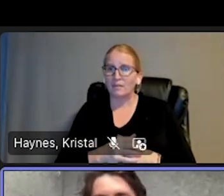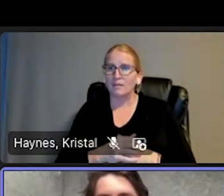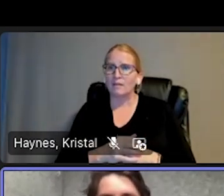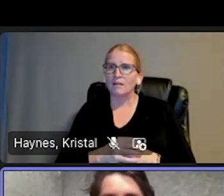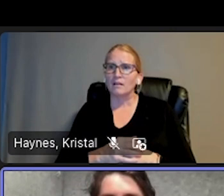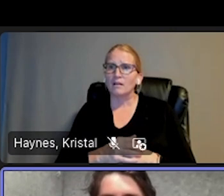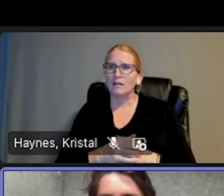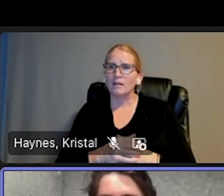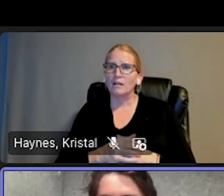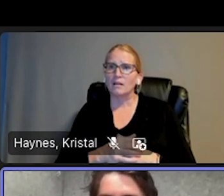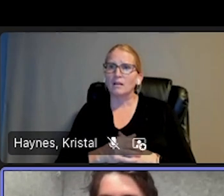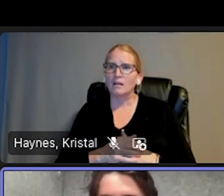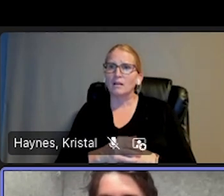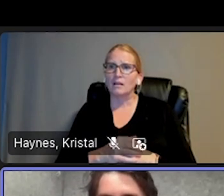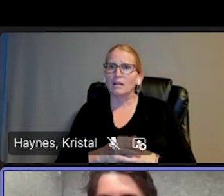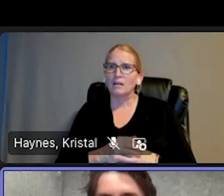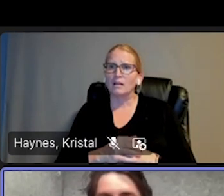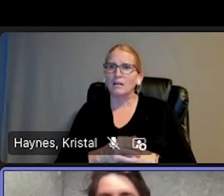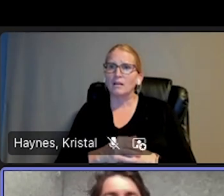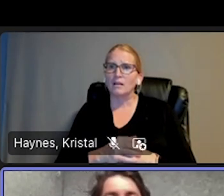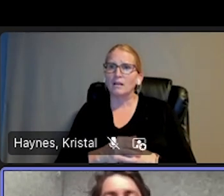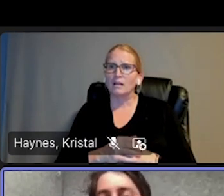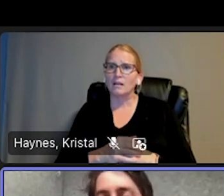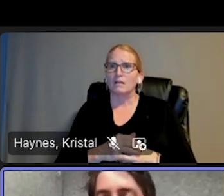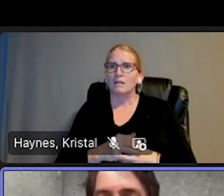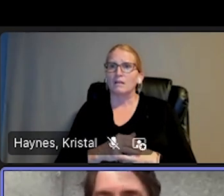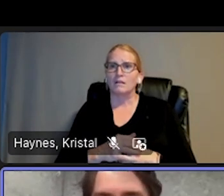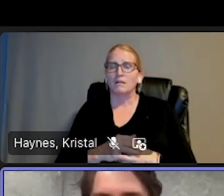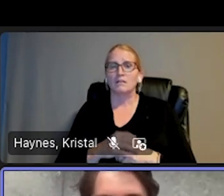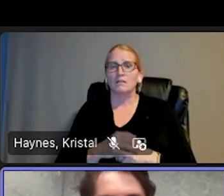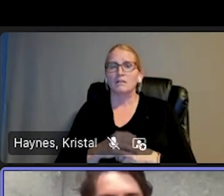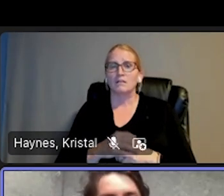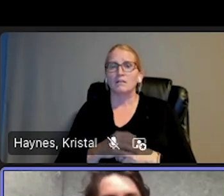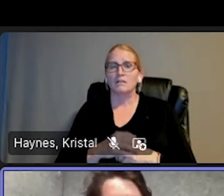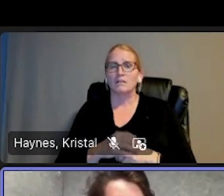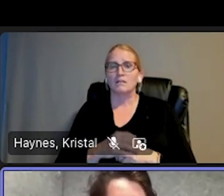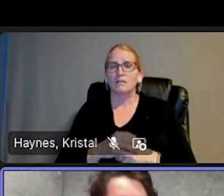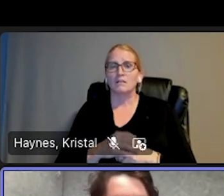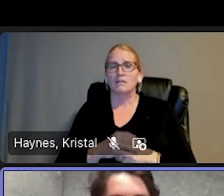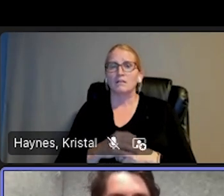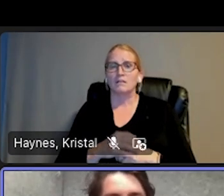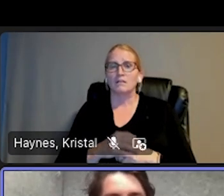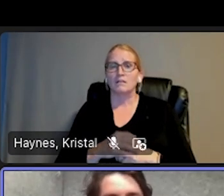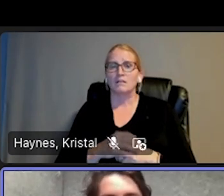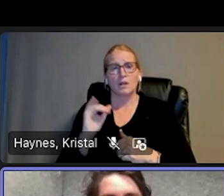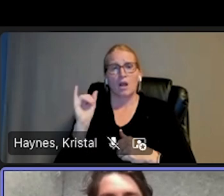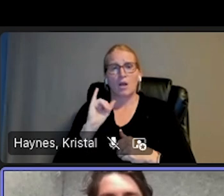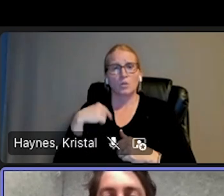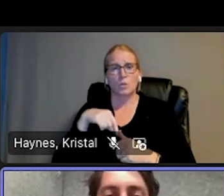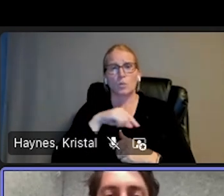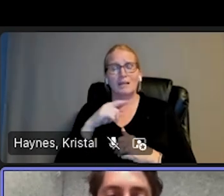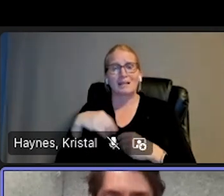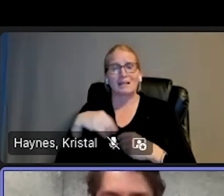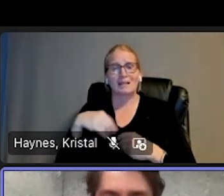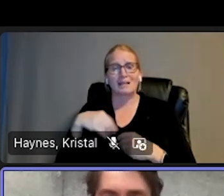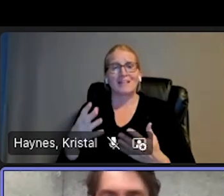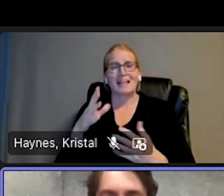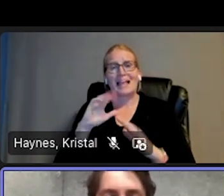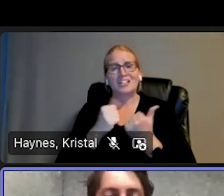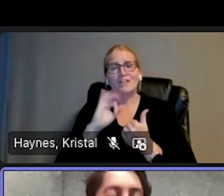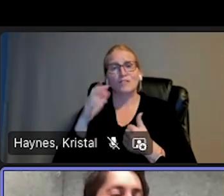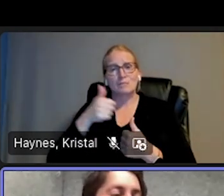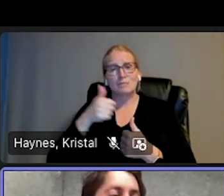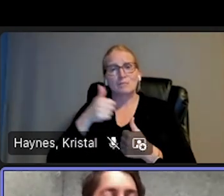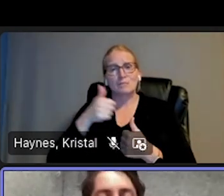fee waivers to support more efficient deployment in unserved areas, actually stopped issuing those waivers